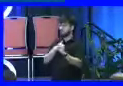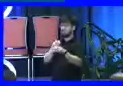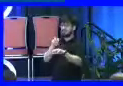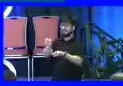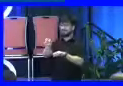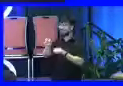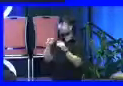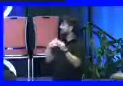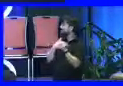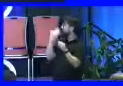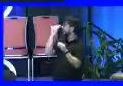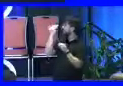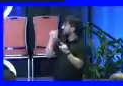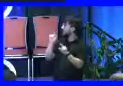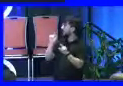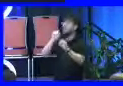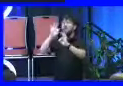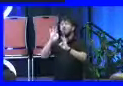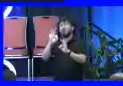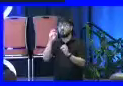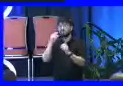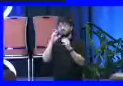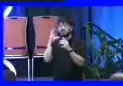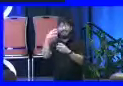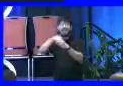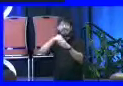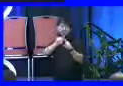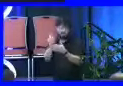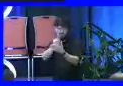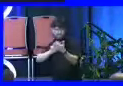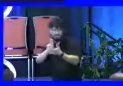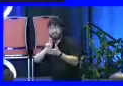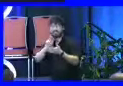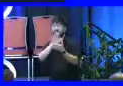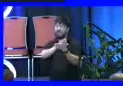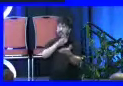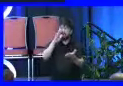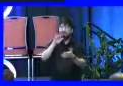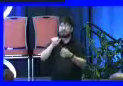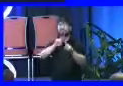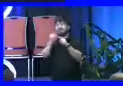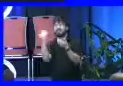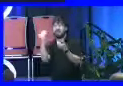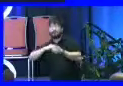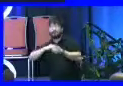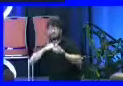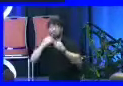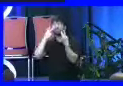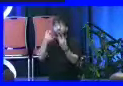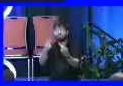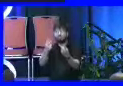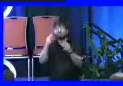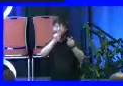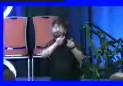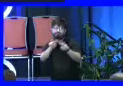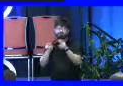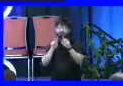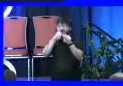that. Engaging and leveraging universities, academia, and other partners to look at data across